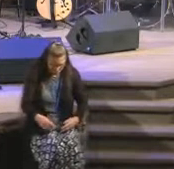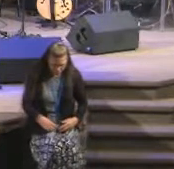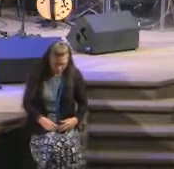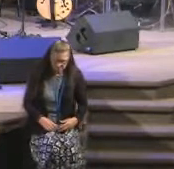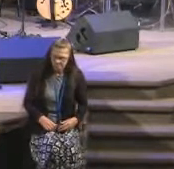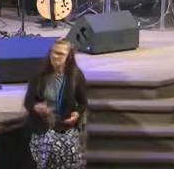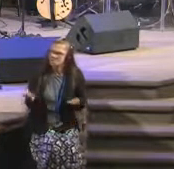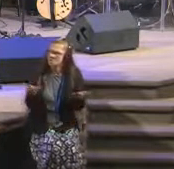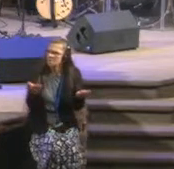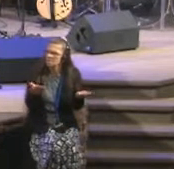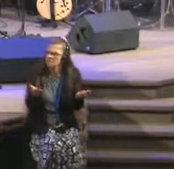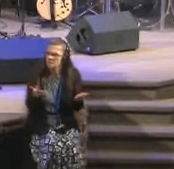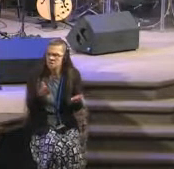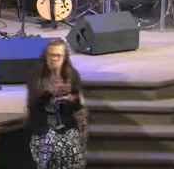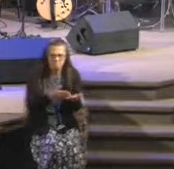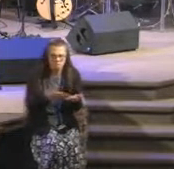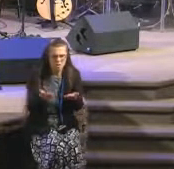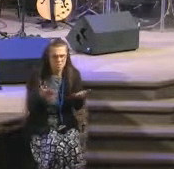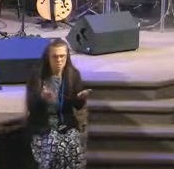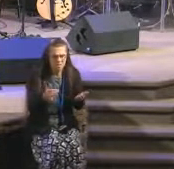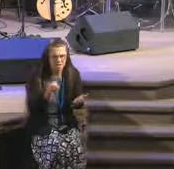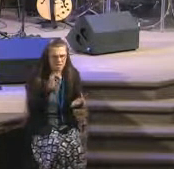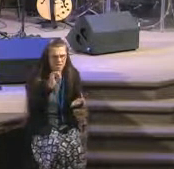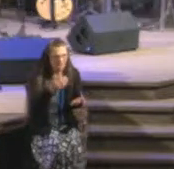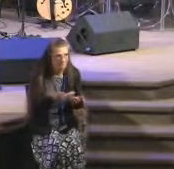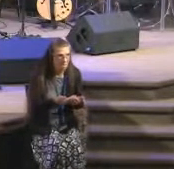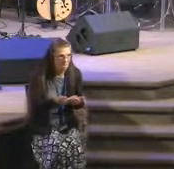Have you ever been a part of something unhealthy?